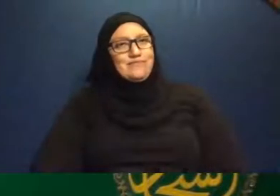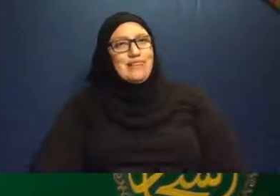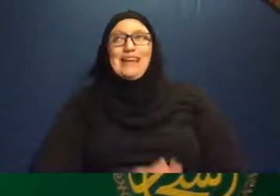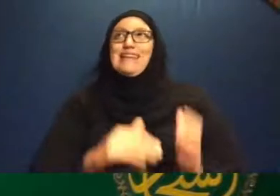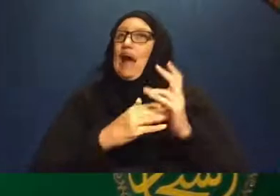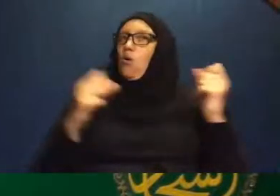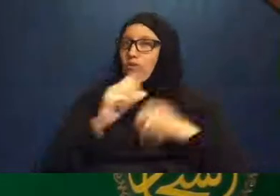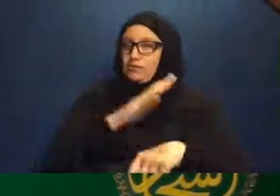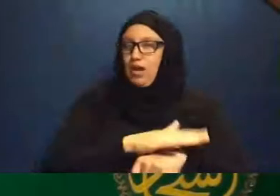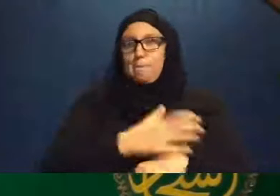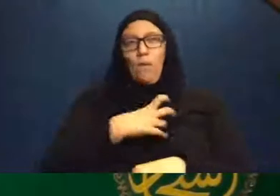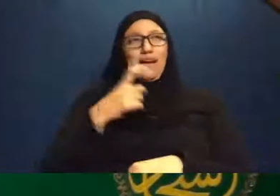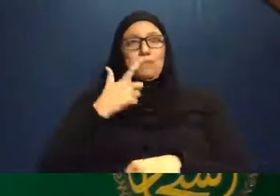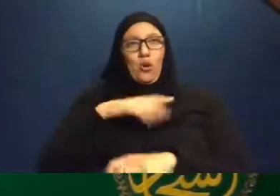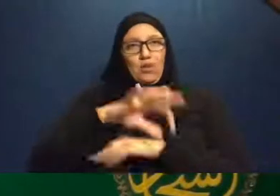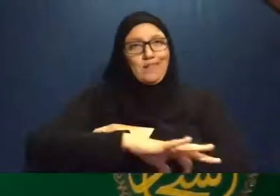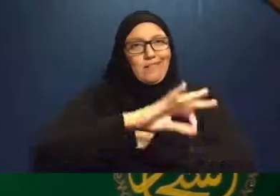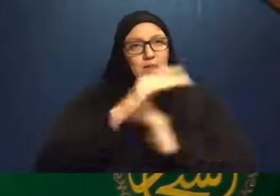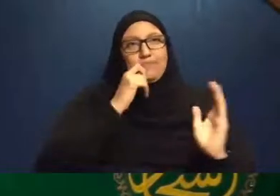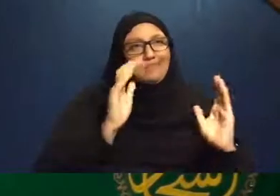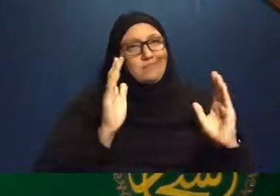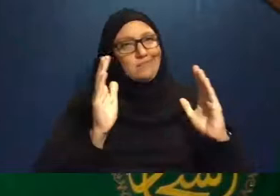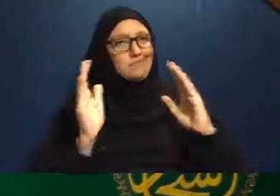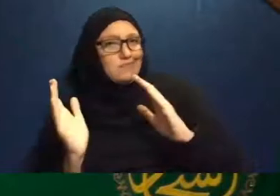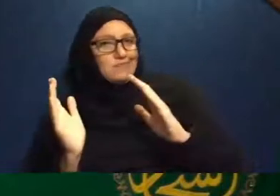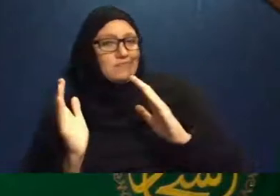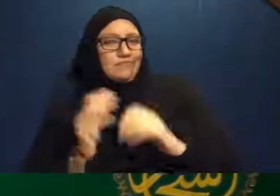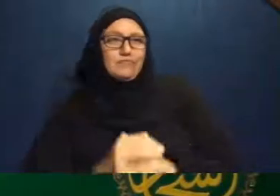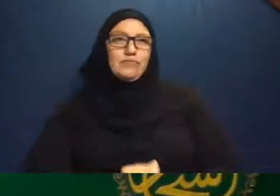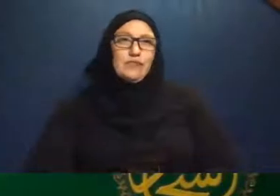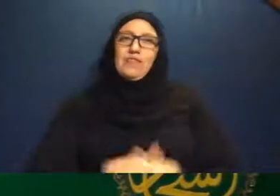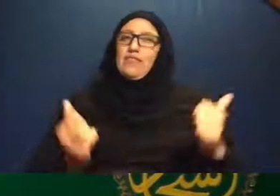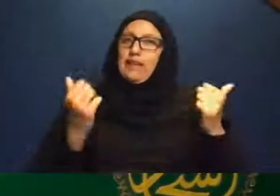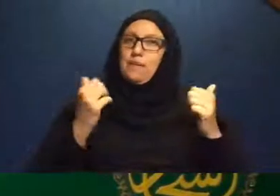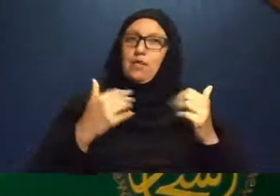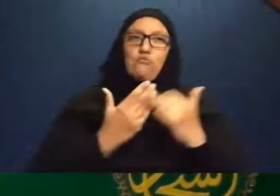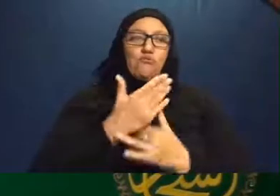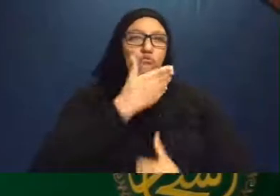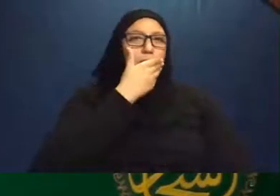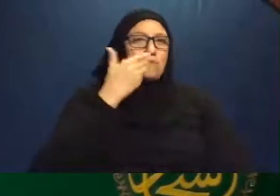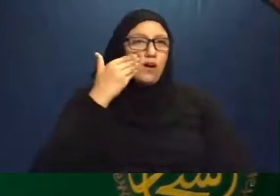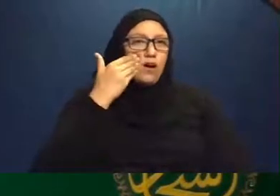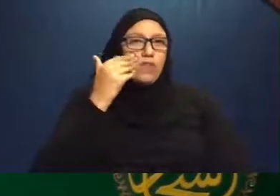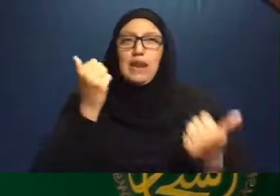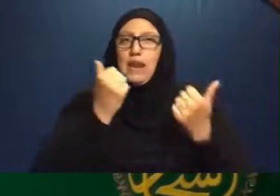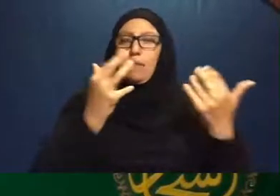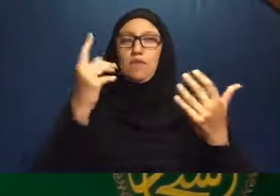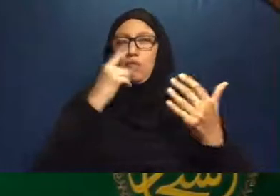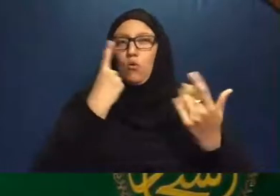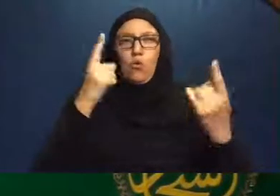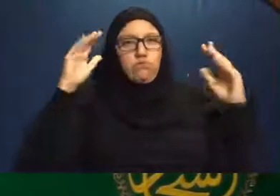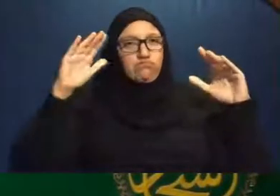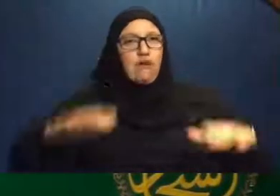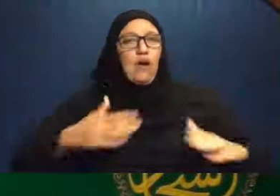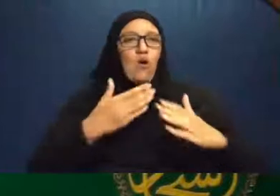Now make sure that, but during the months of Ramadan, mashallah, the number of people who pray on time, fajr time,